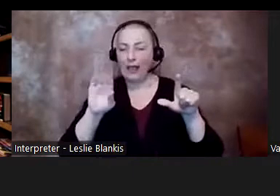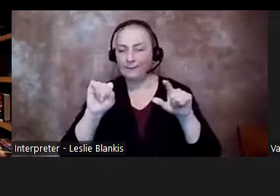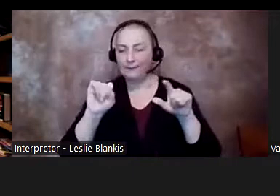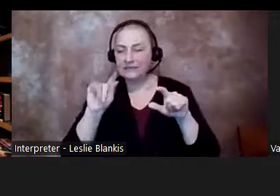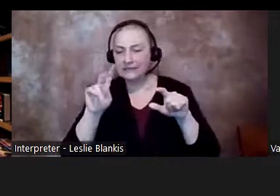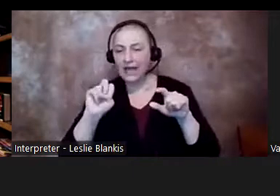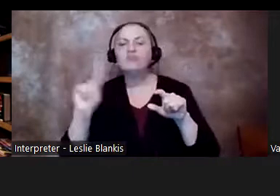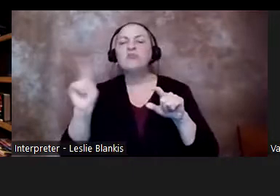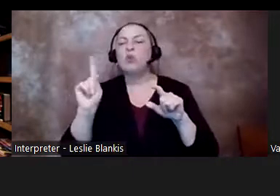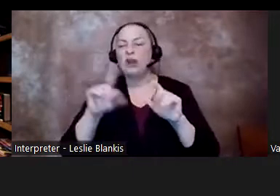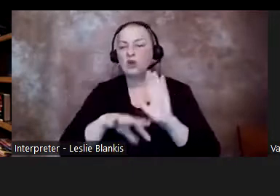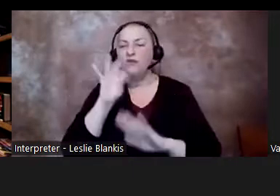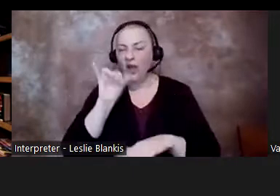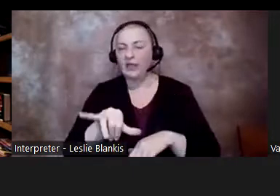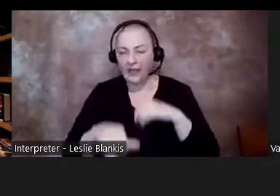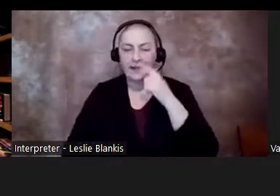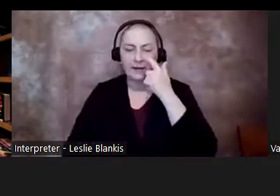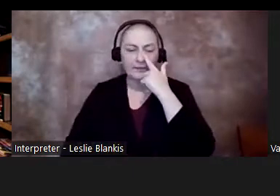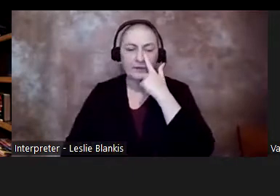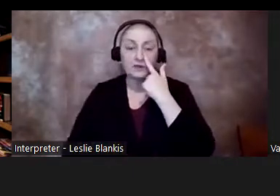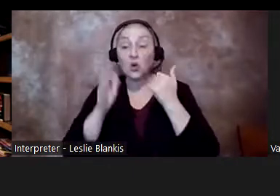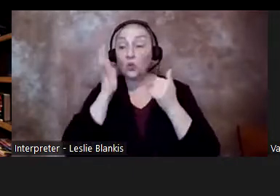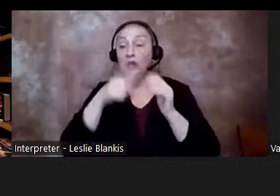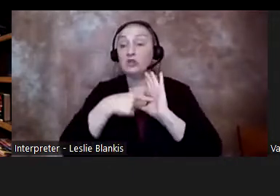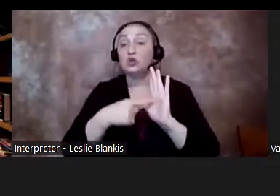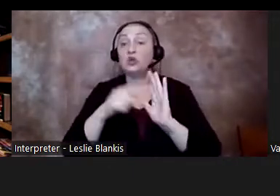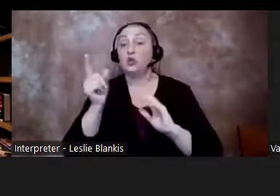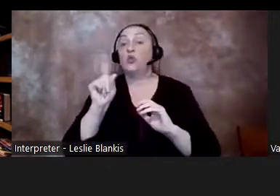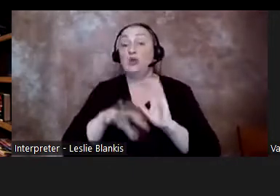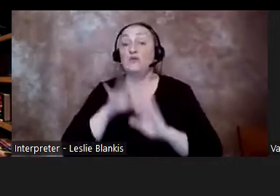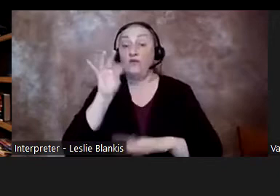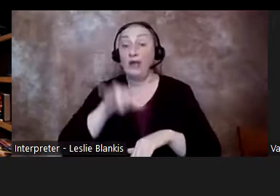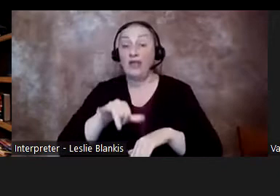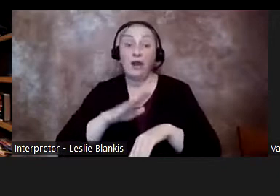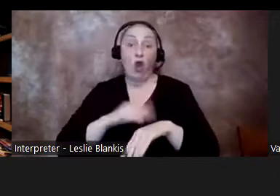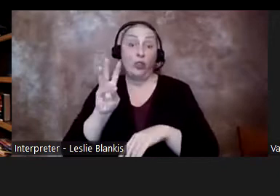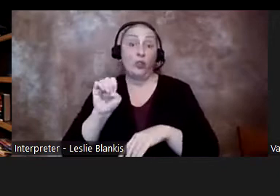to find that. So we're going to show you where to find it on the website.